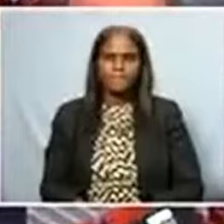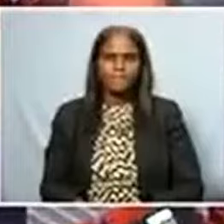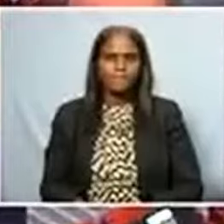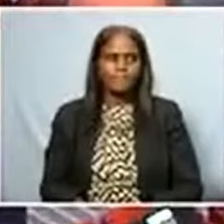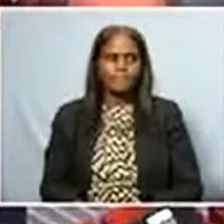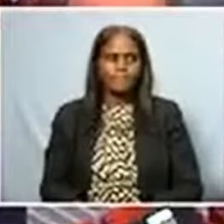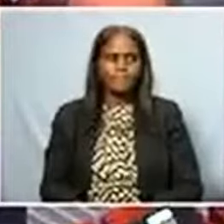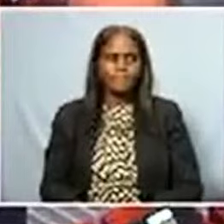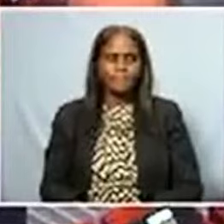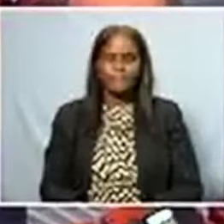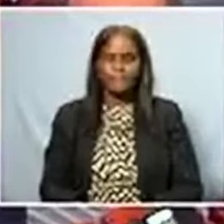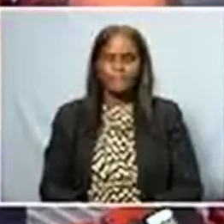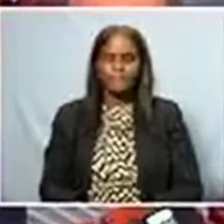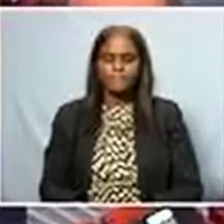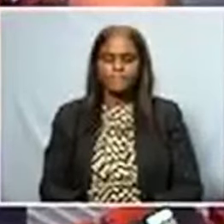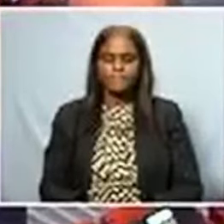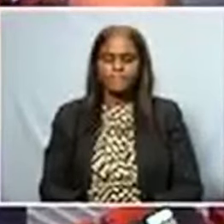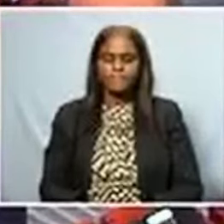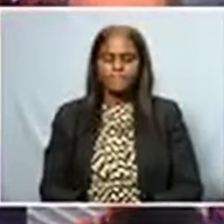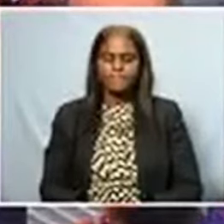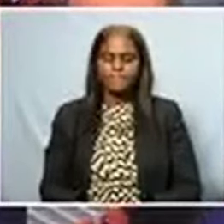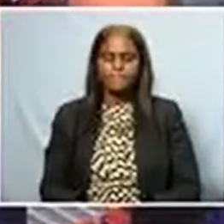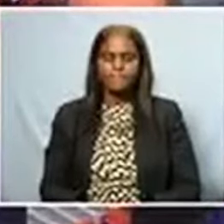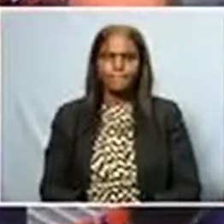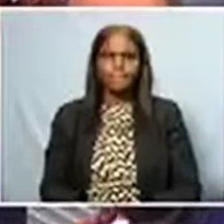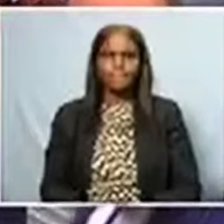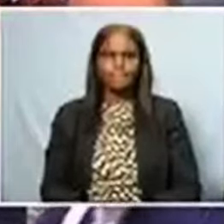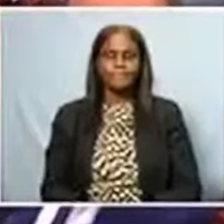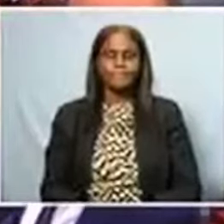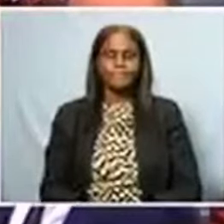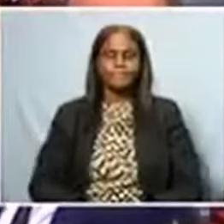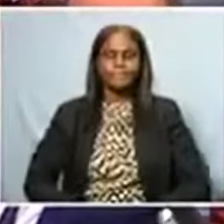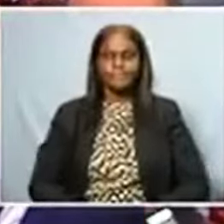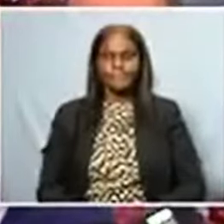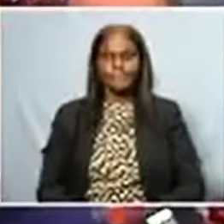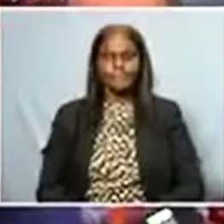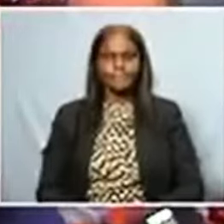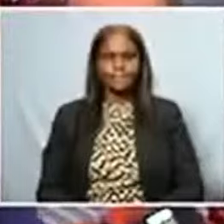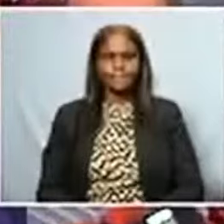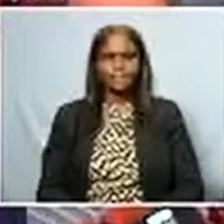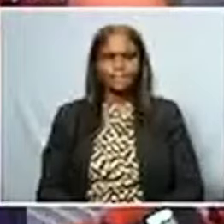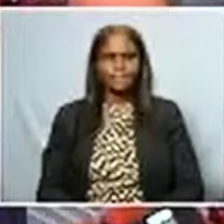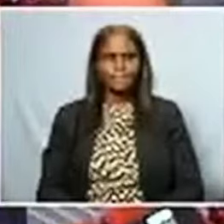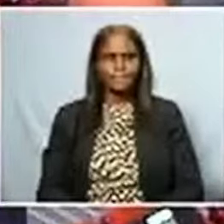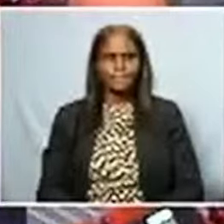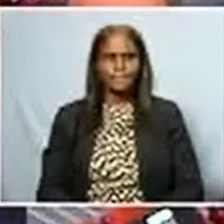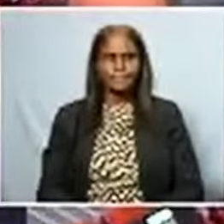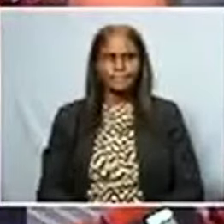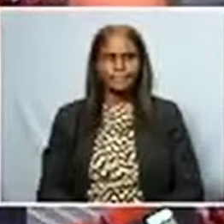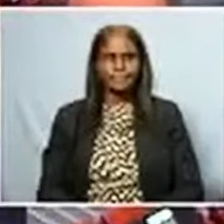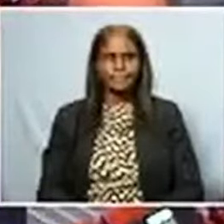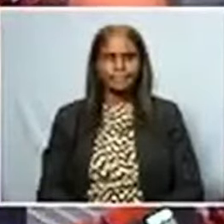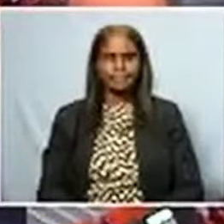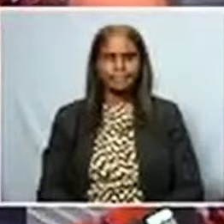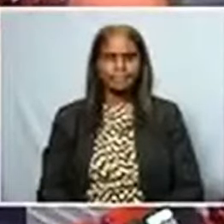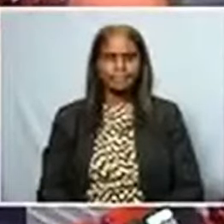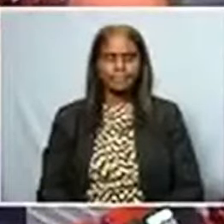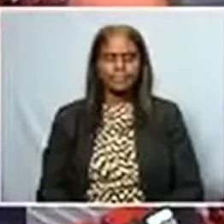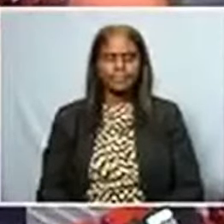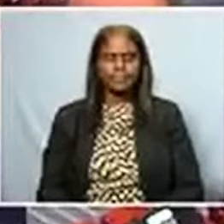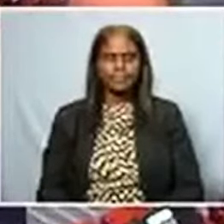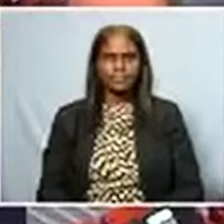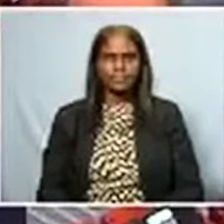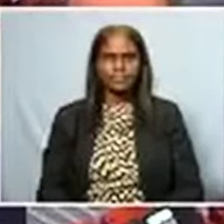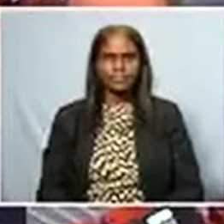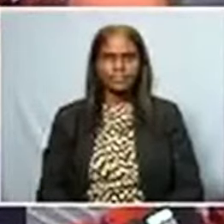the quorum has not yet been constituted. It is a requirement that 1/3 of members of Parliament need to be present for business to be transacted on the floor